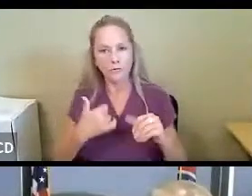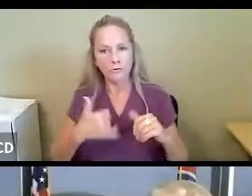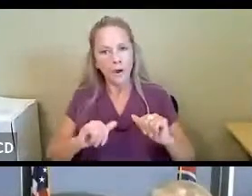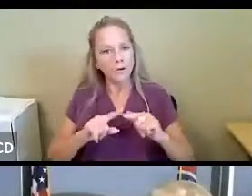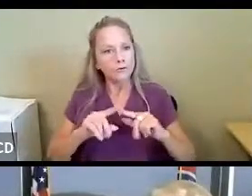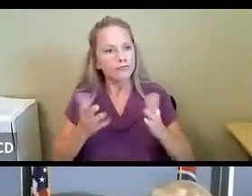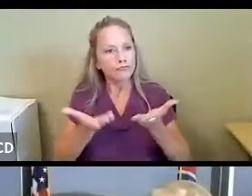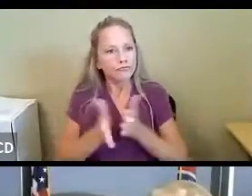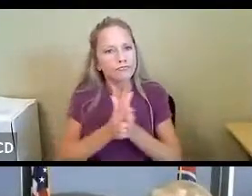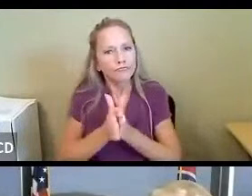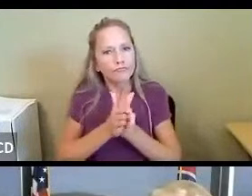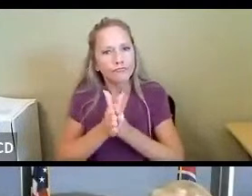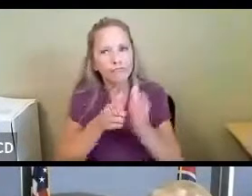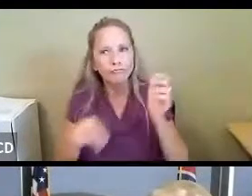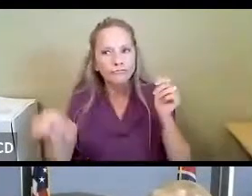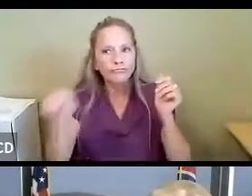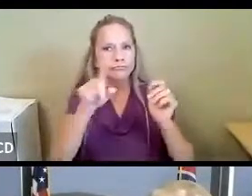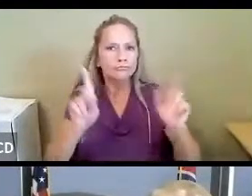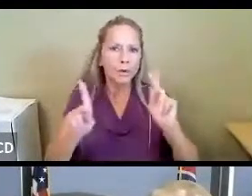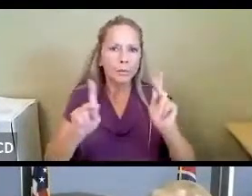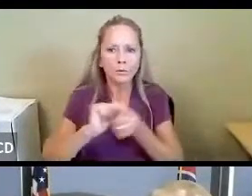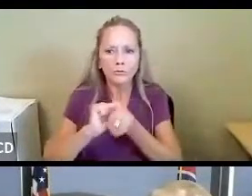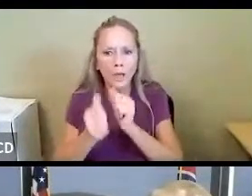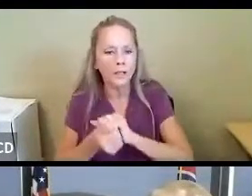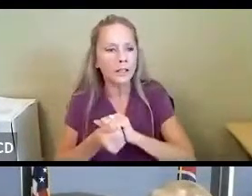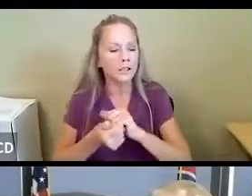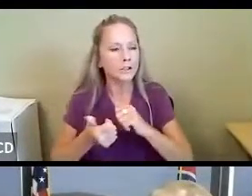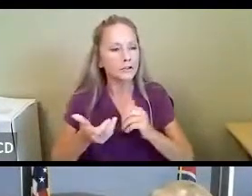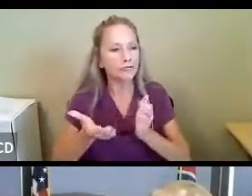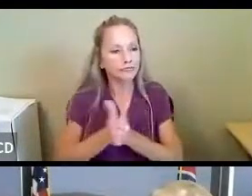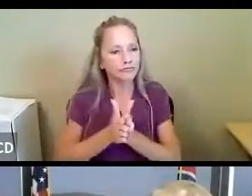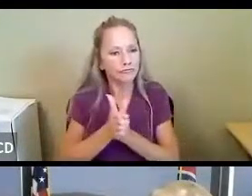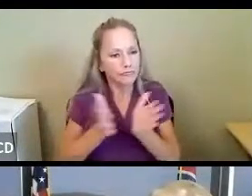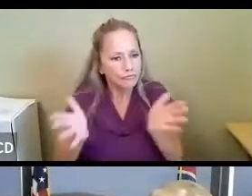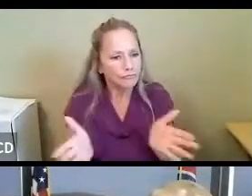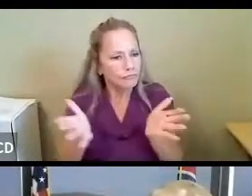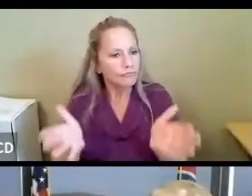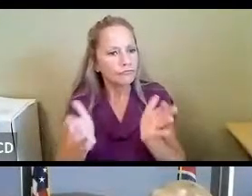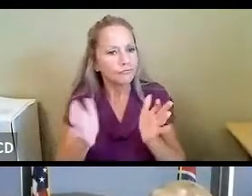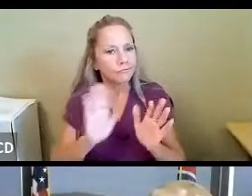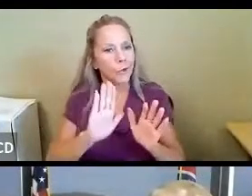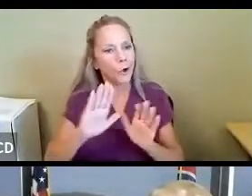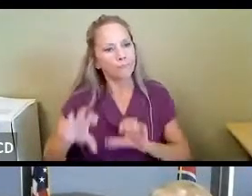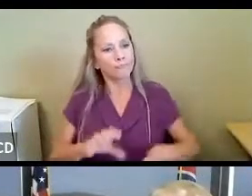human behavior. And so that might be one way to do it.